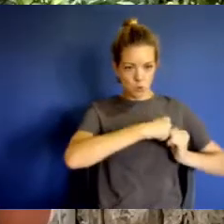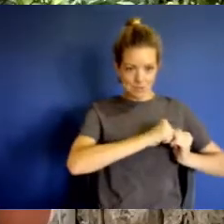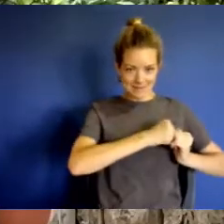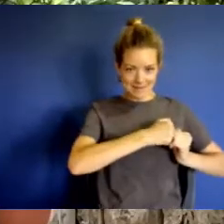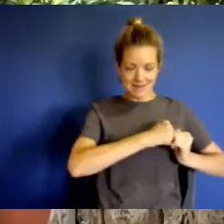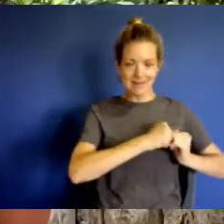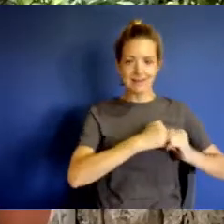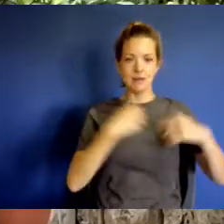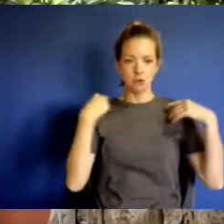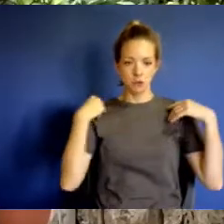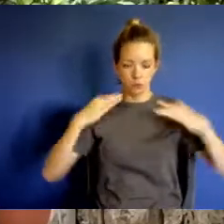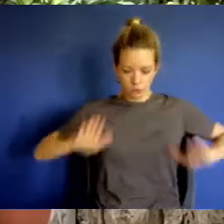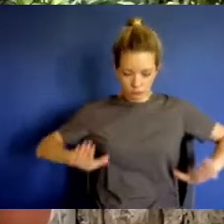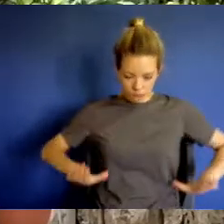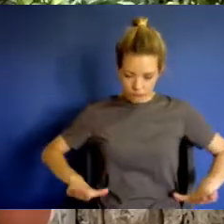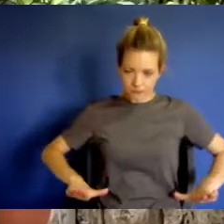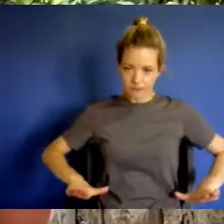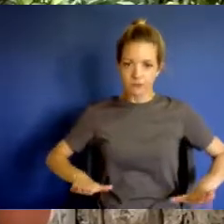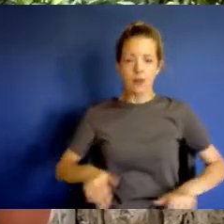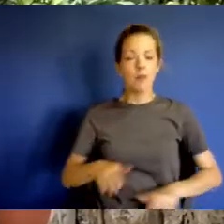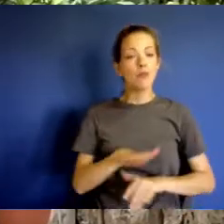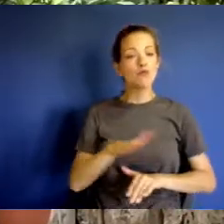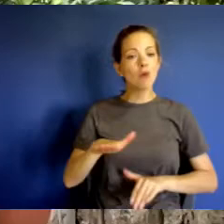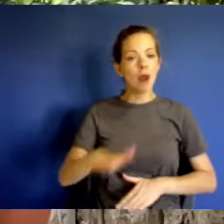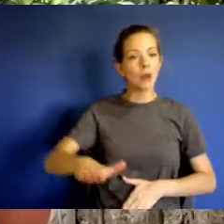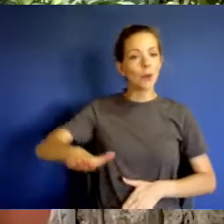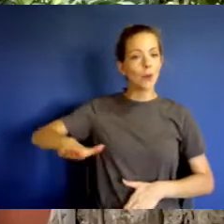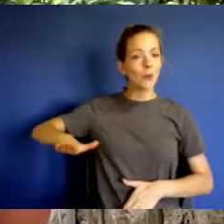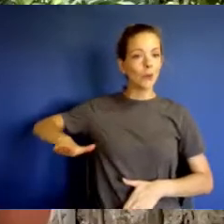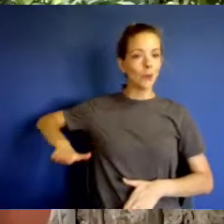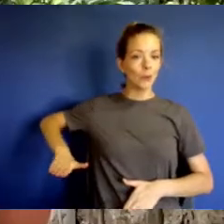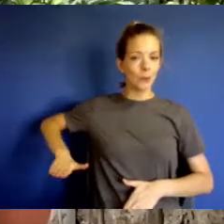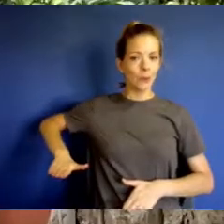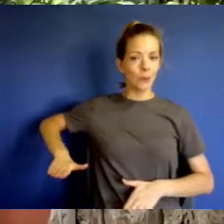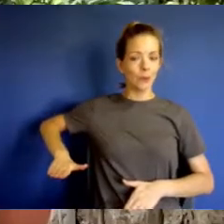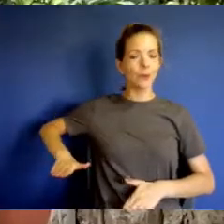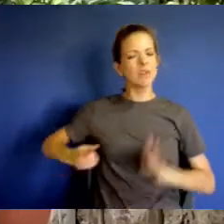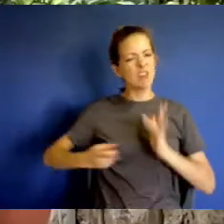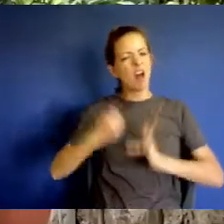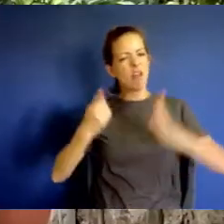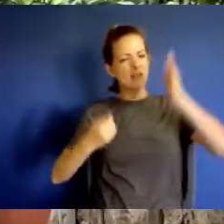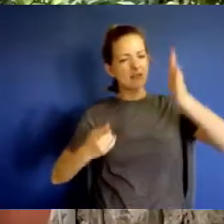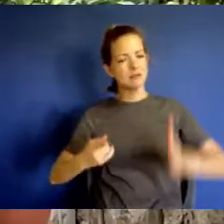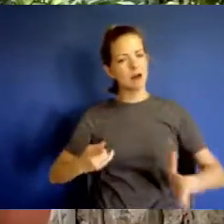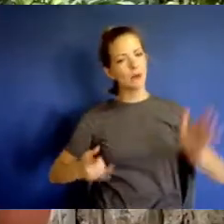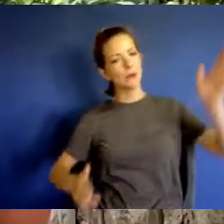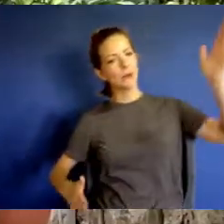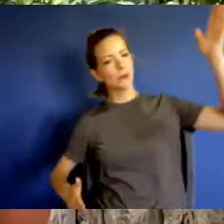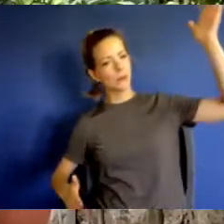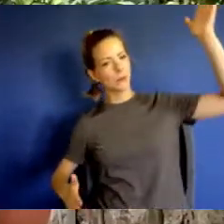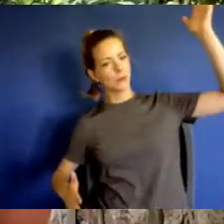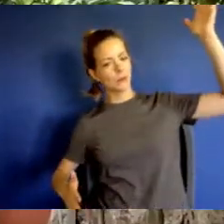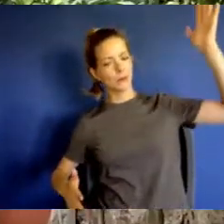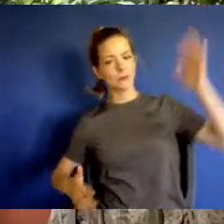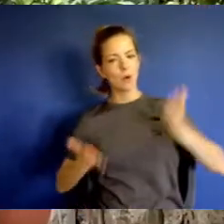shoulders, extend the right leg, and we're going to open out on the other side.